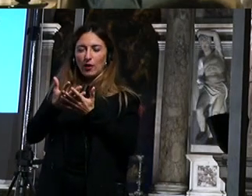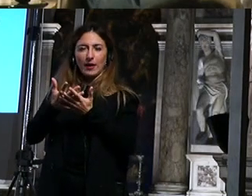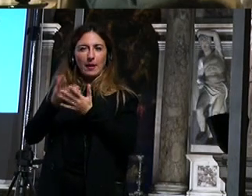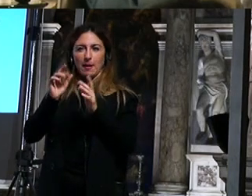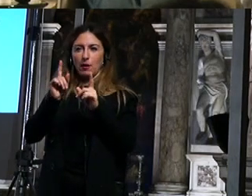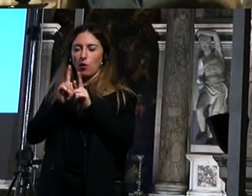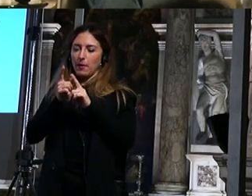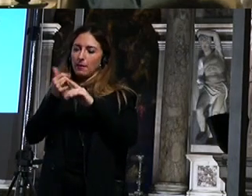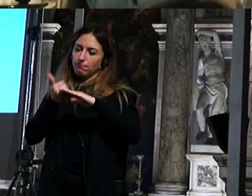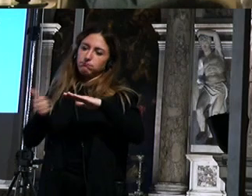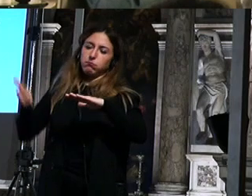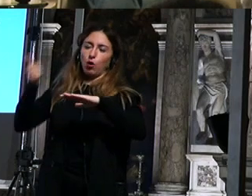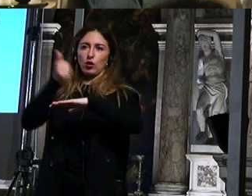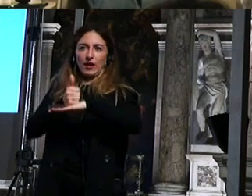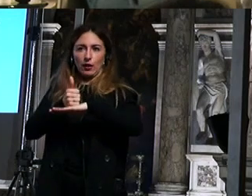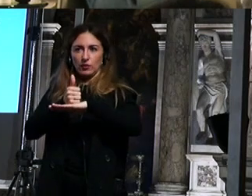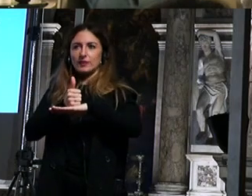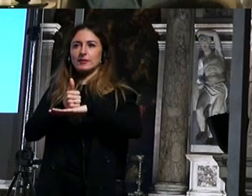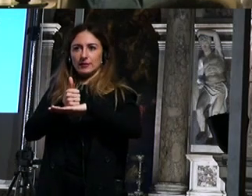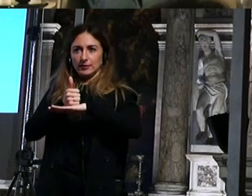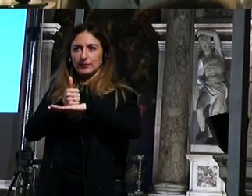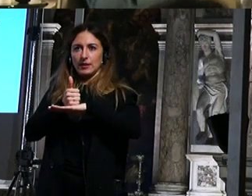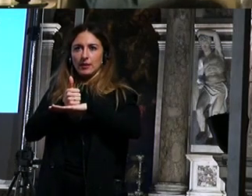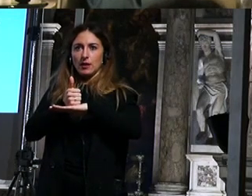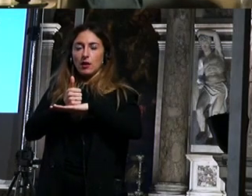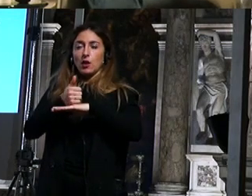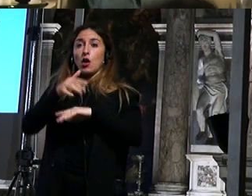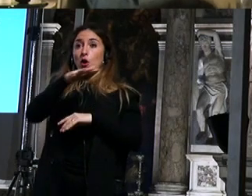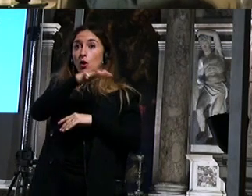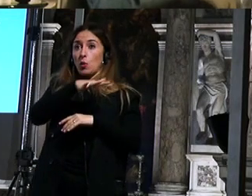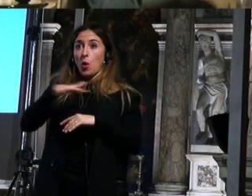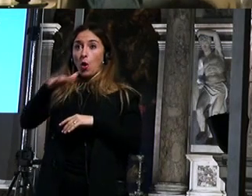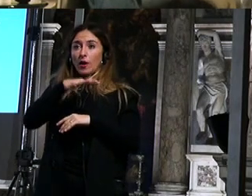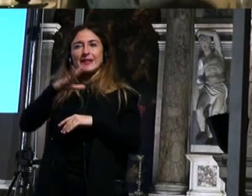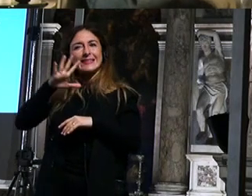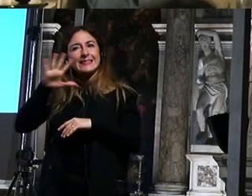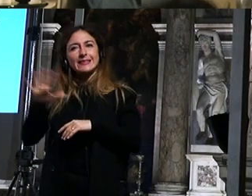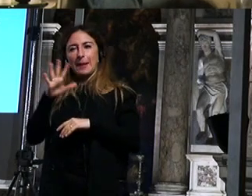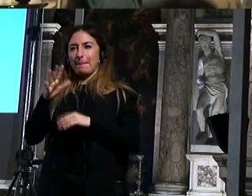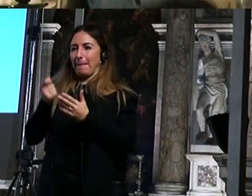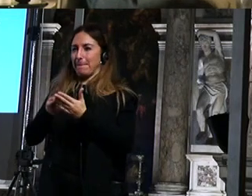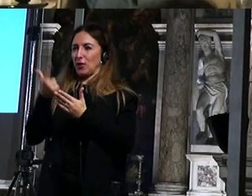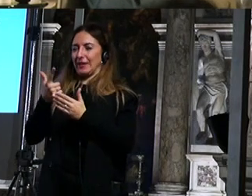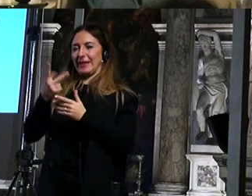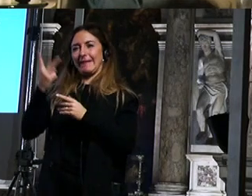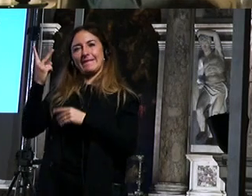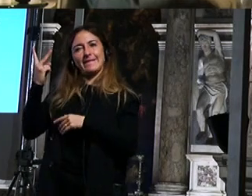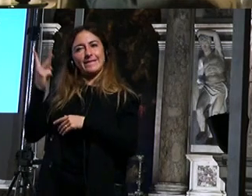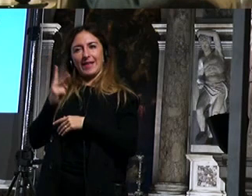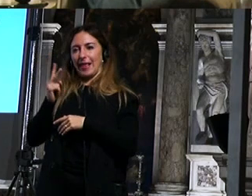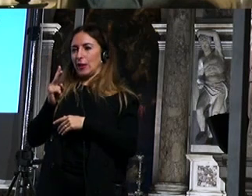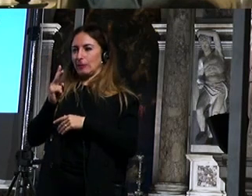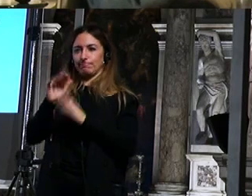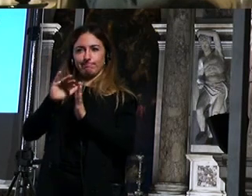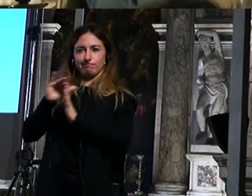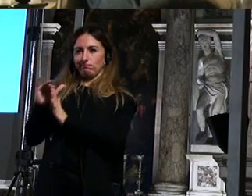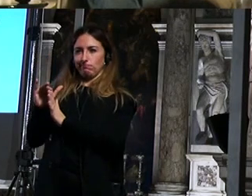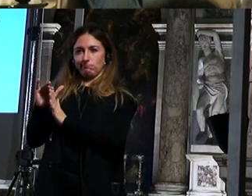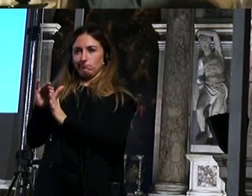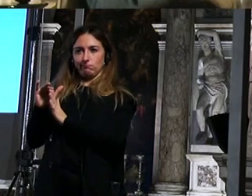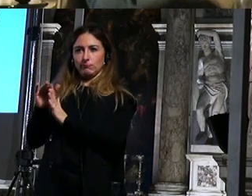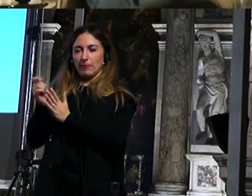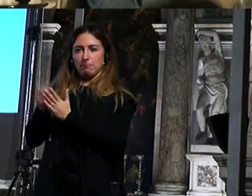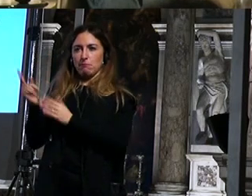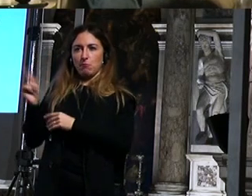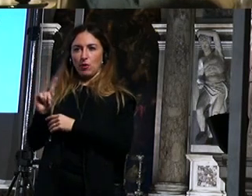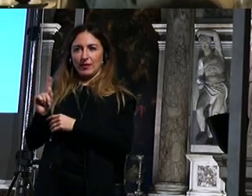Places seem to be important, but they aren't at heart. Would you say something?